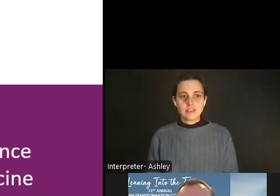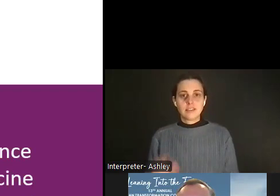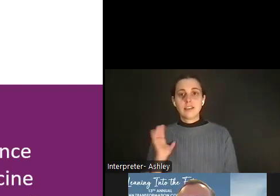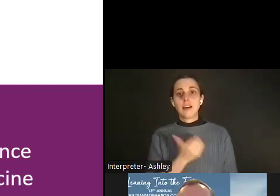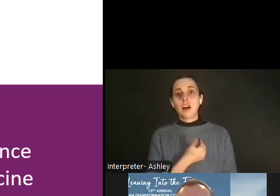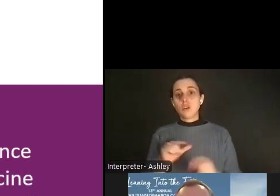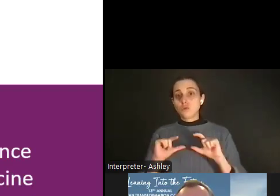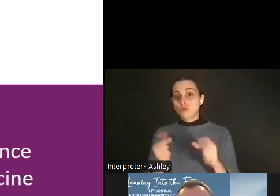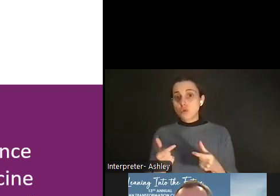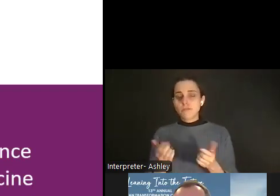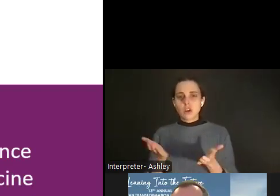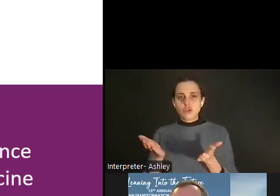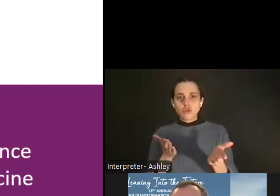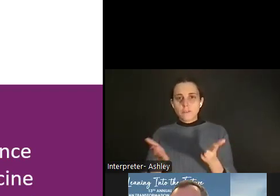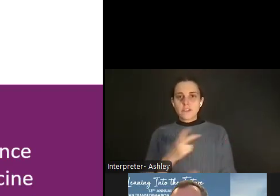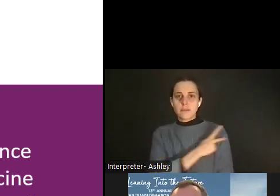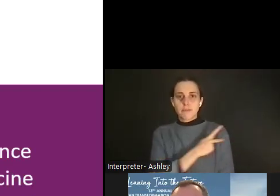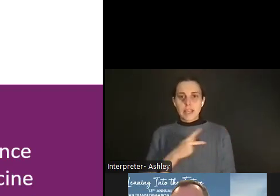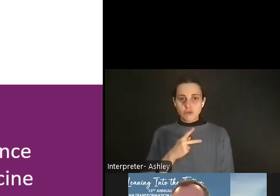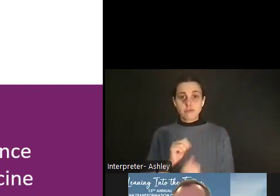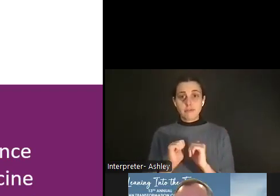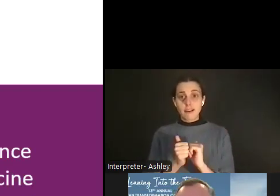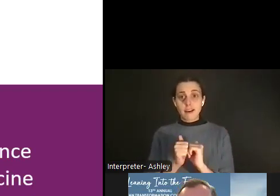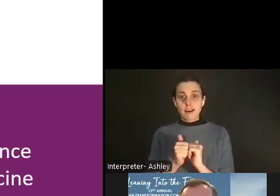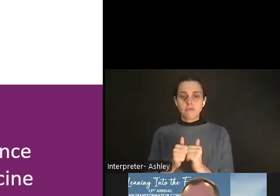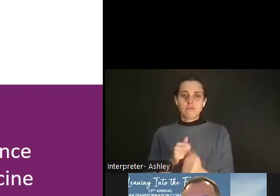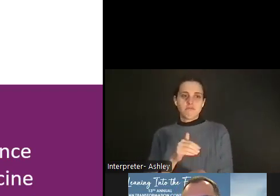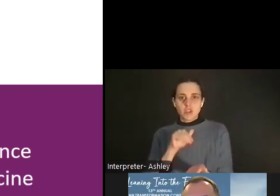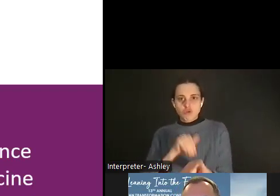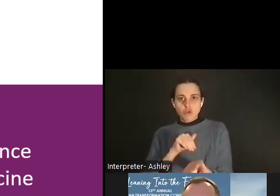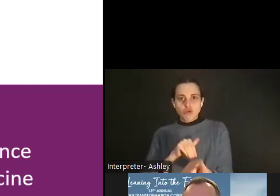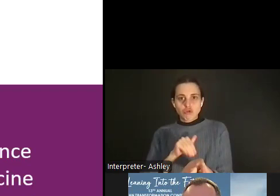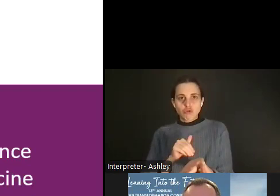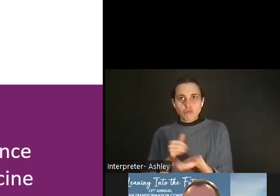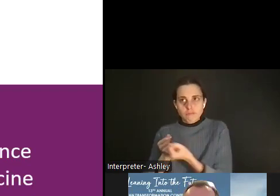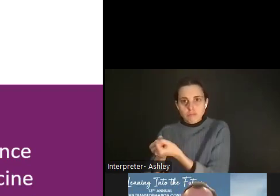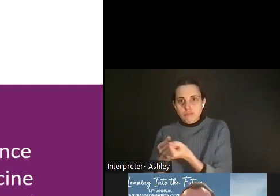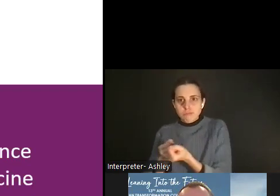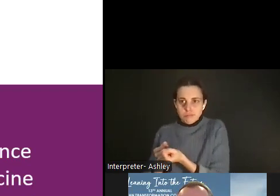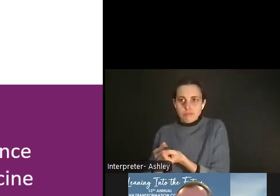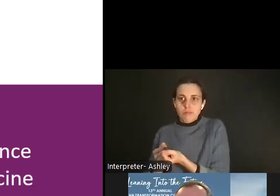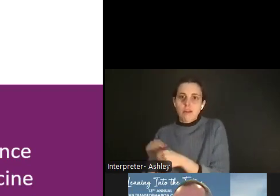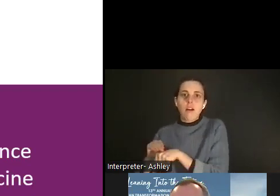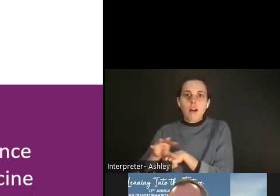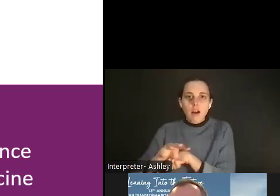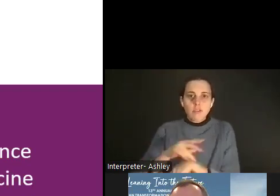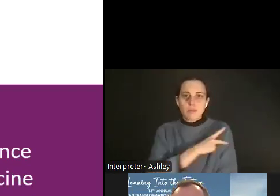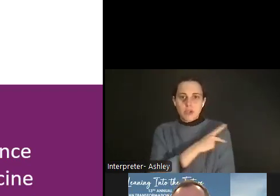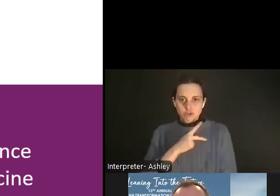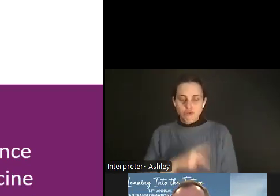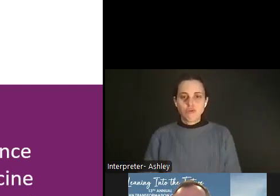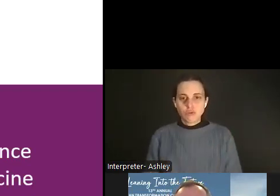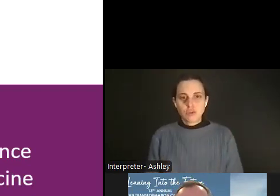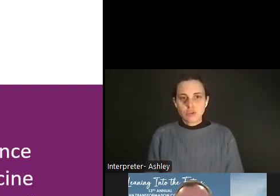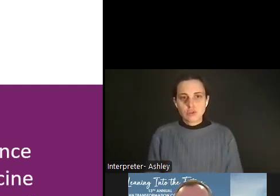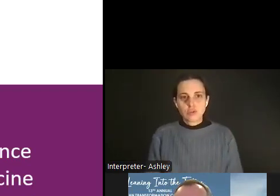patients through the support of our physicians. So we support our physicians, and our physicians deliver on the